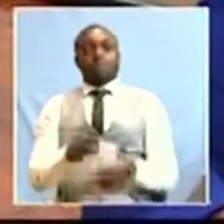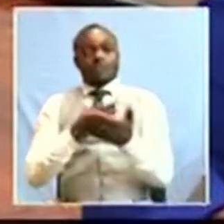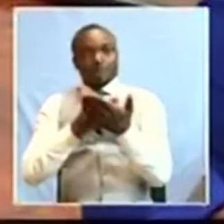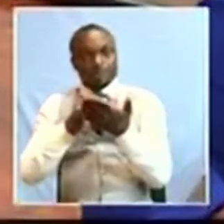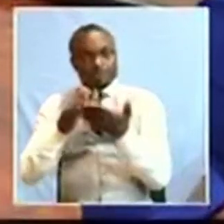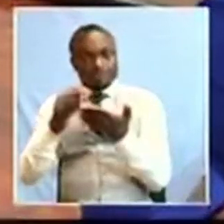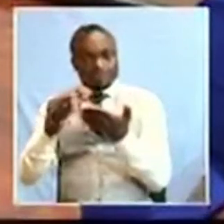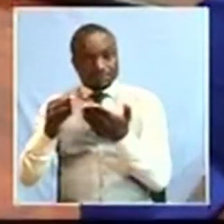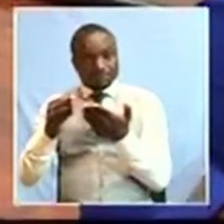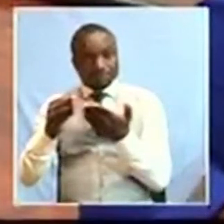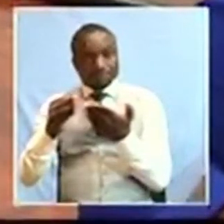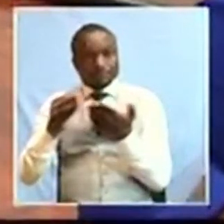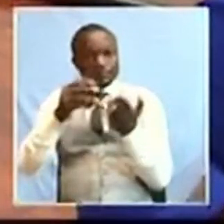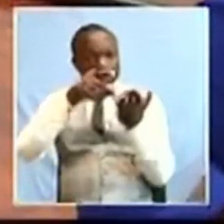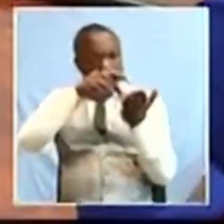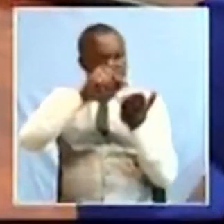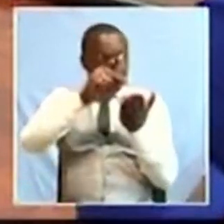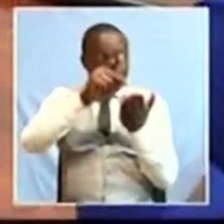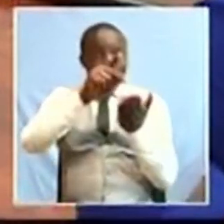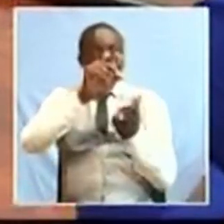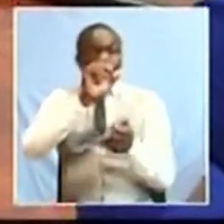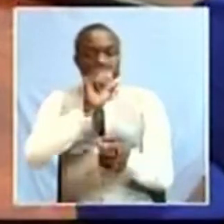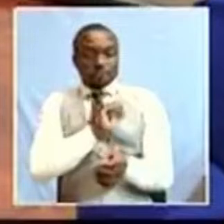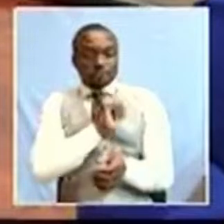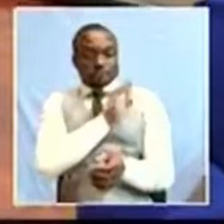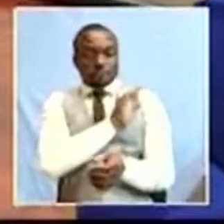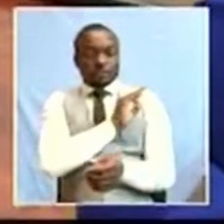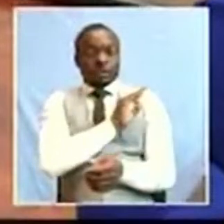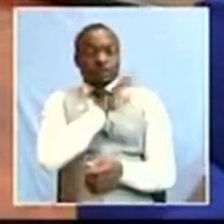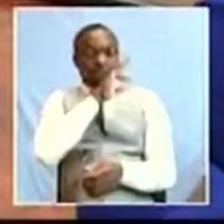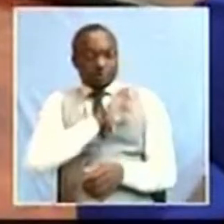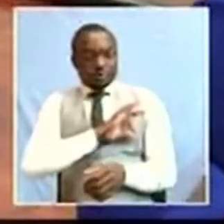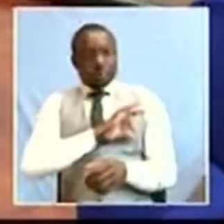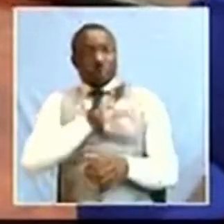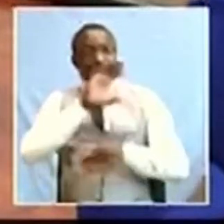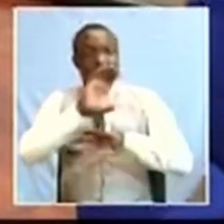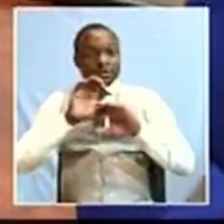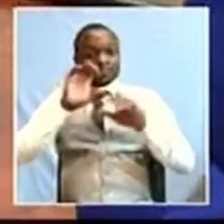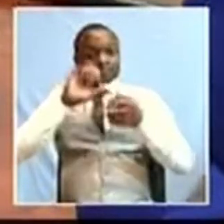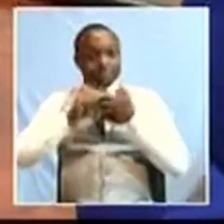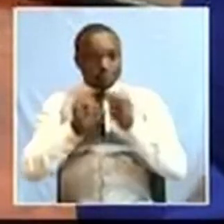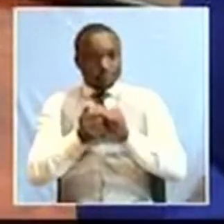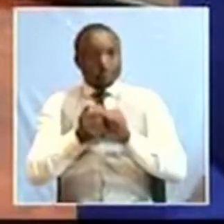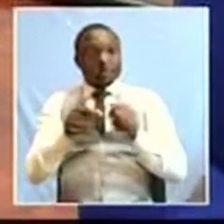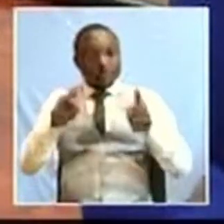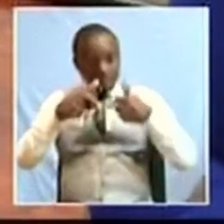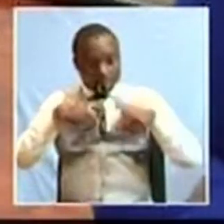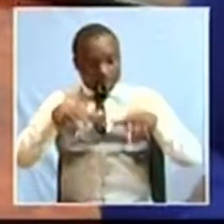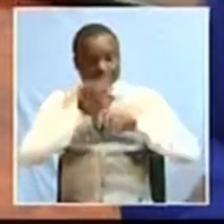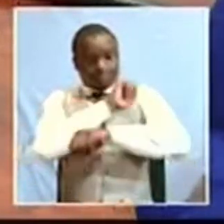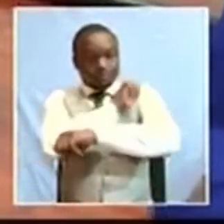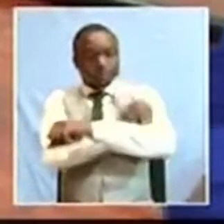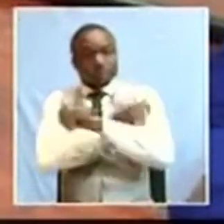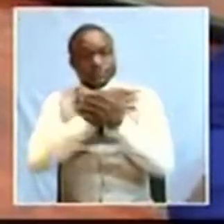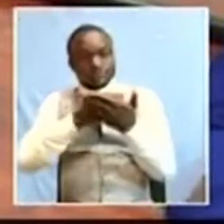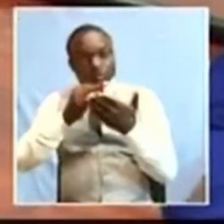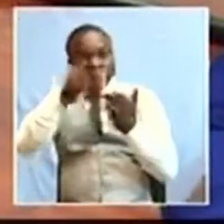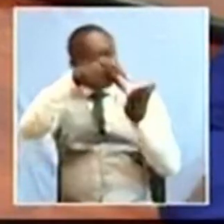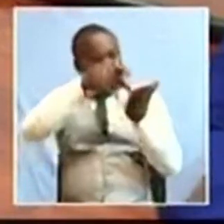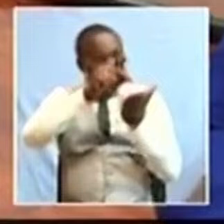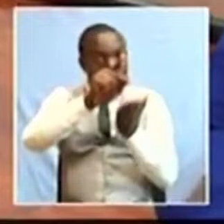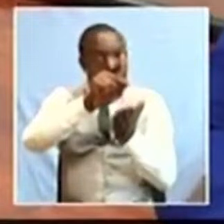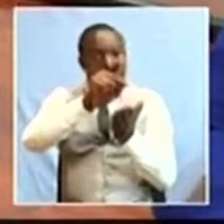Failure to settle staff obligations. Cause of query, Chair. The local authority failed to